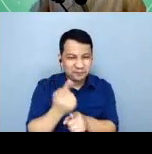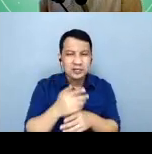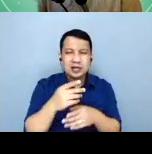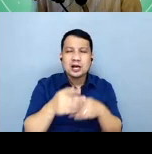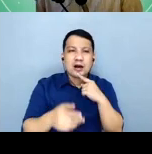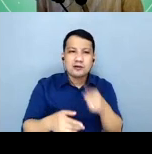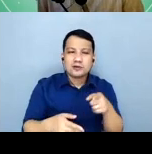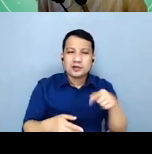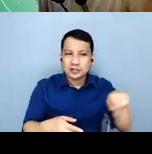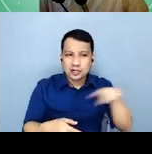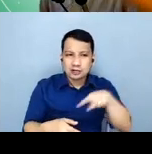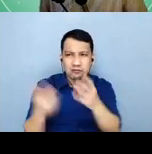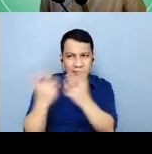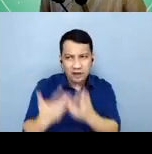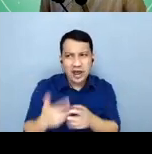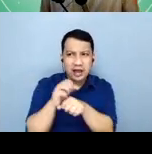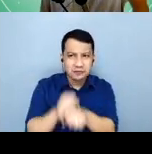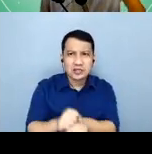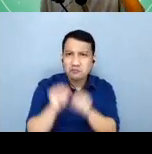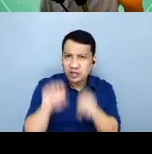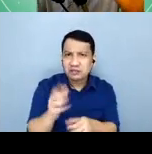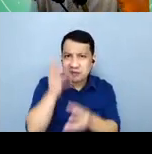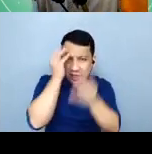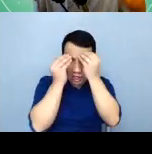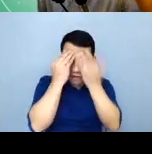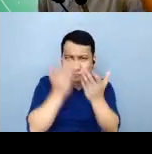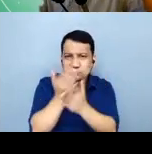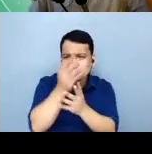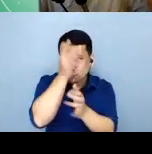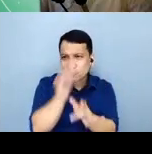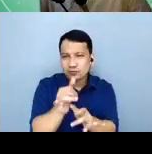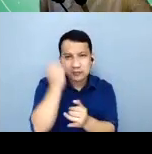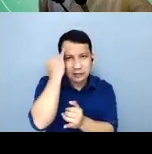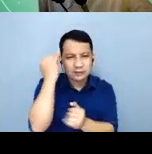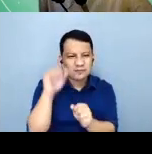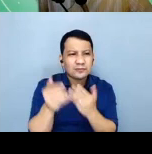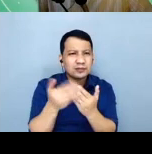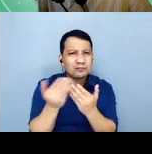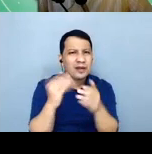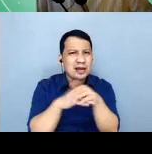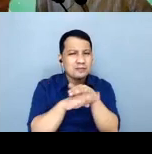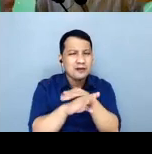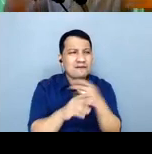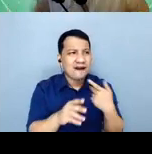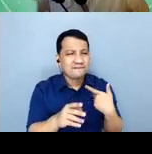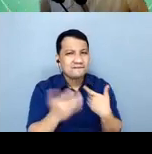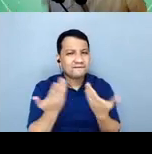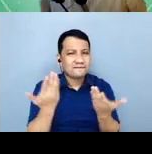that wasn't related to your course, but you were able to learn it. And that idea of the ease of access and